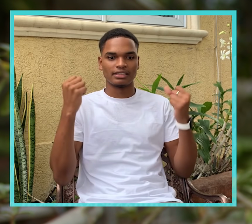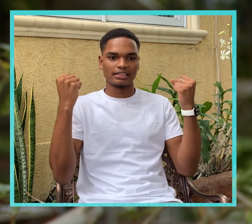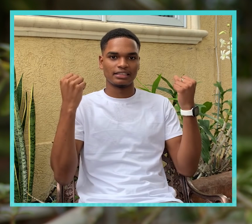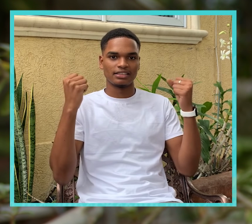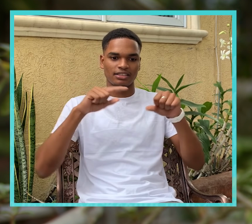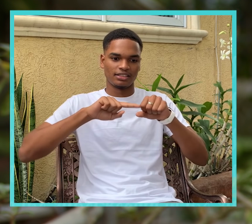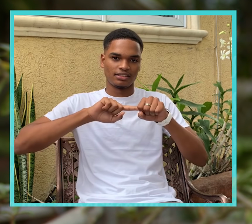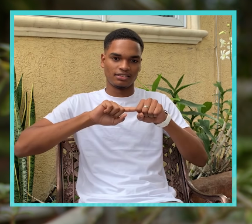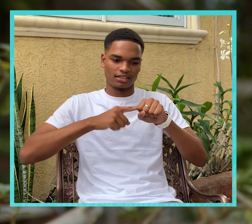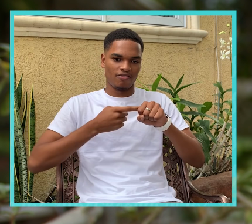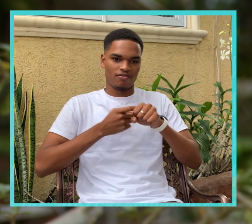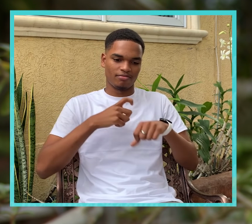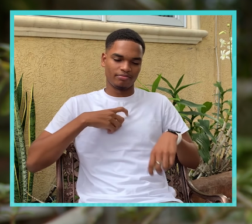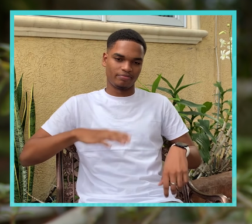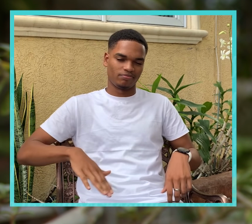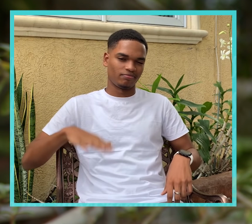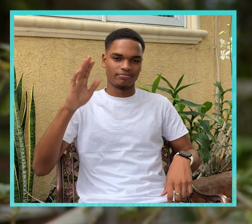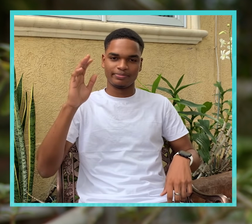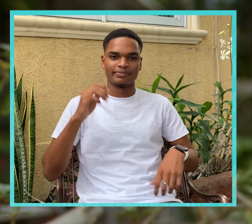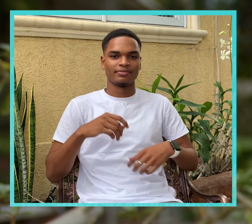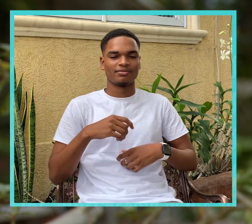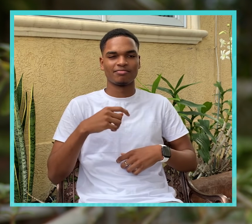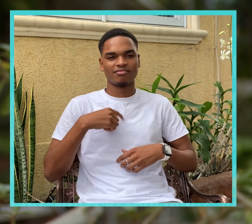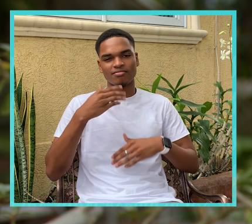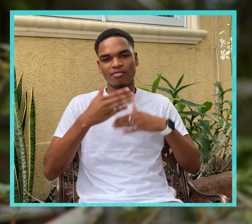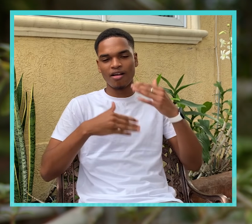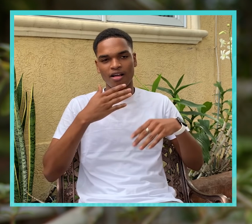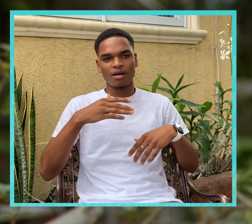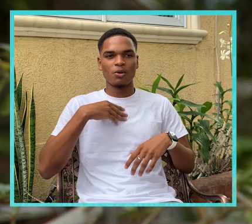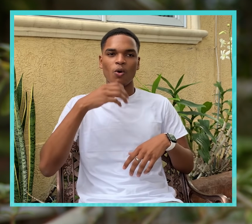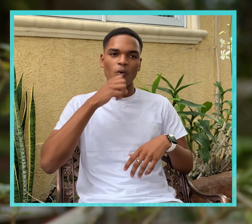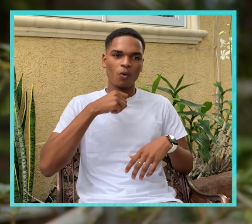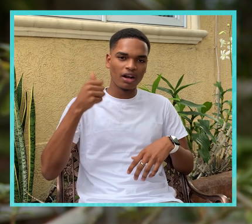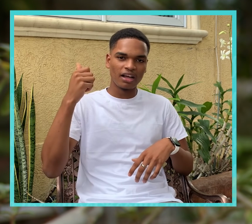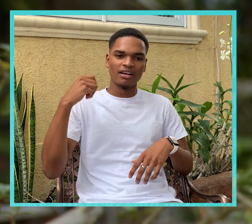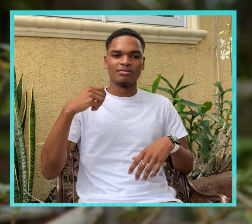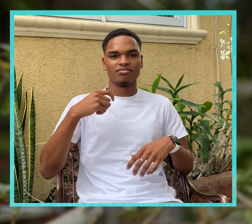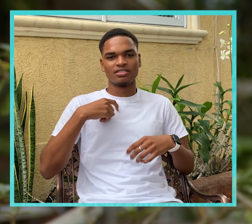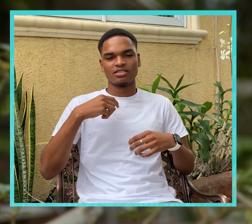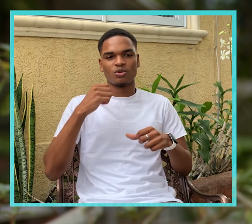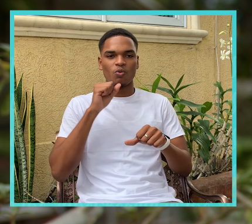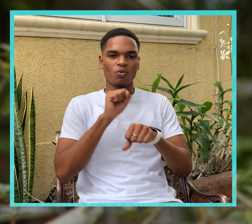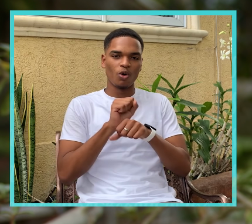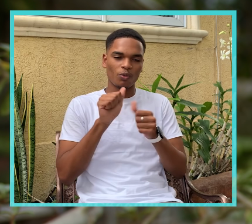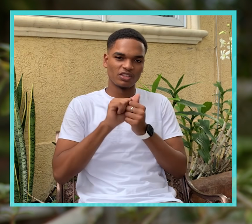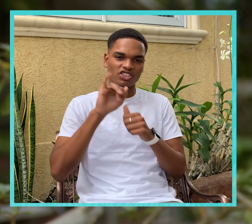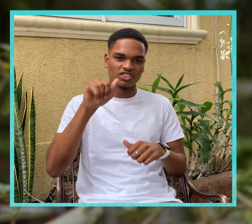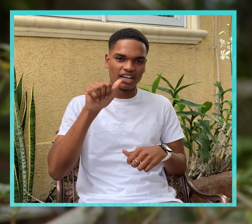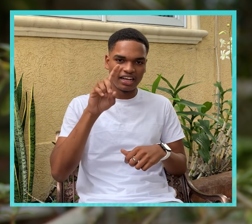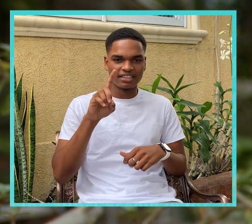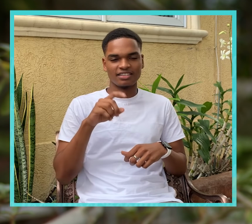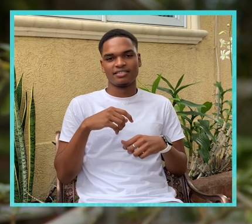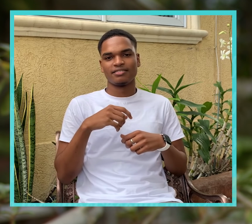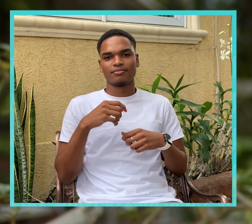at home. Got a little bit older. Started working with the Jamaica Association for the Deaf.